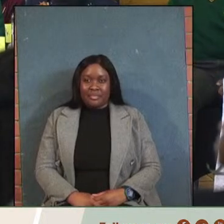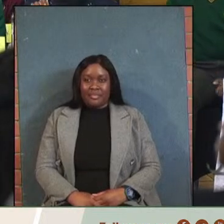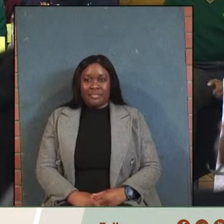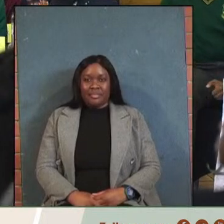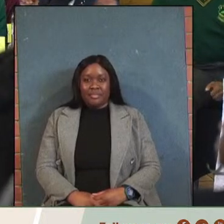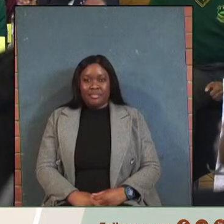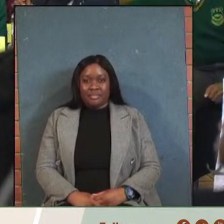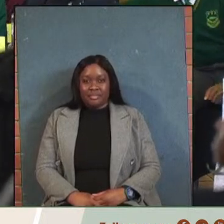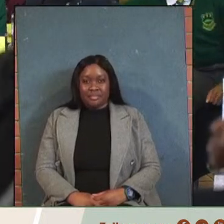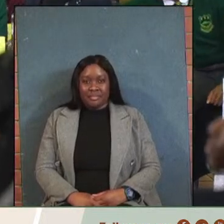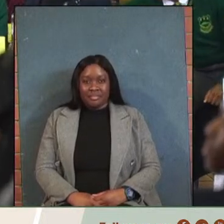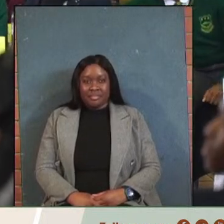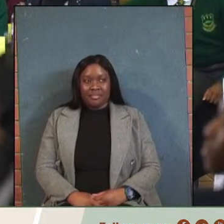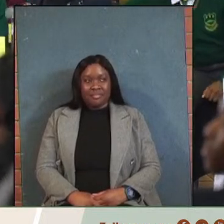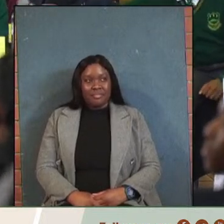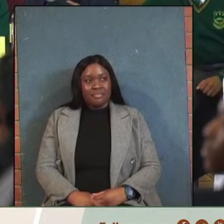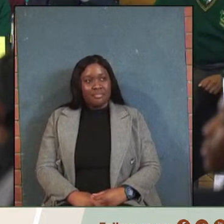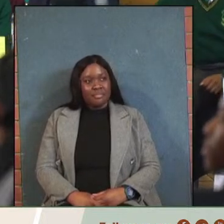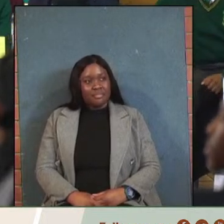Thank you very much.